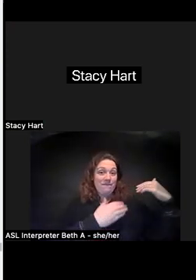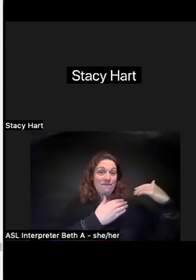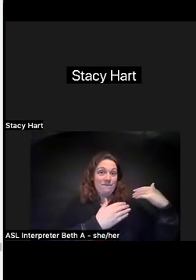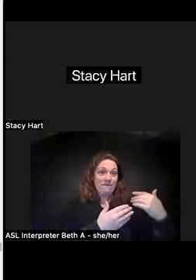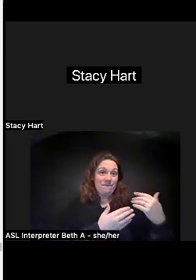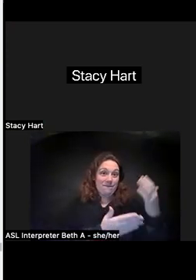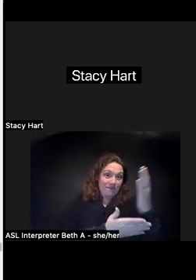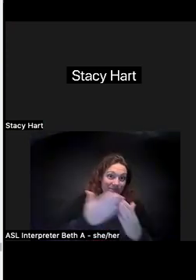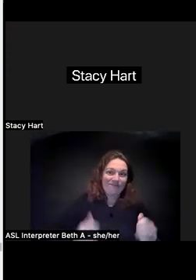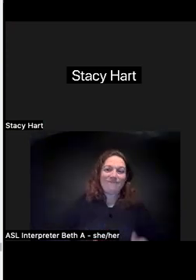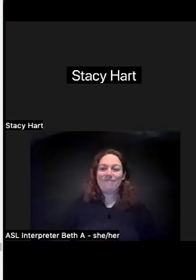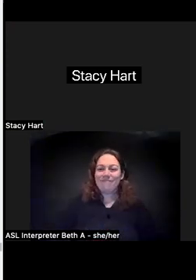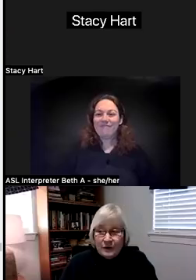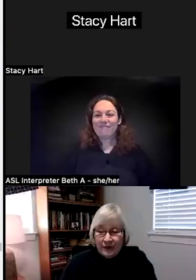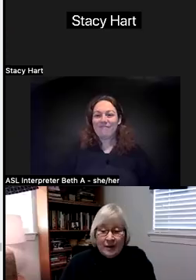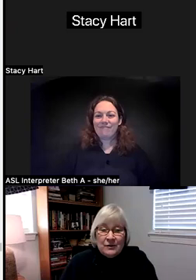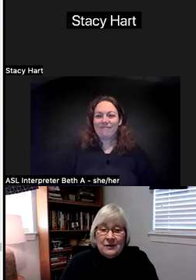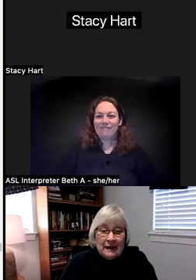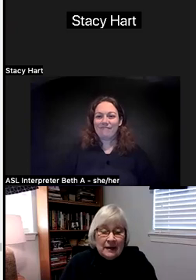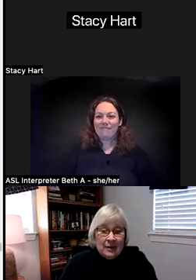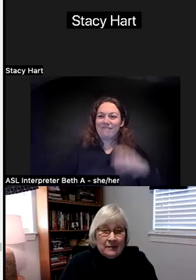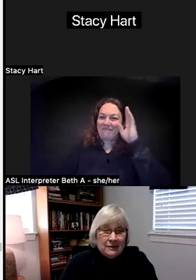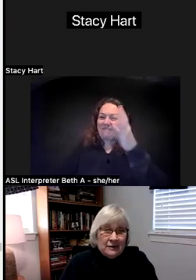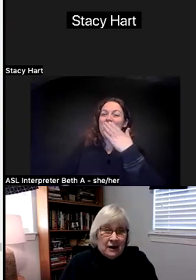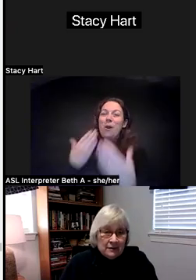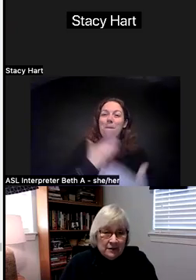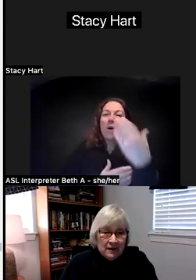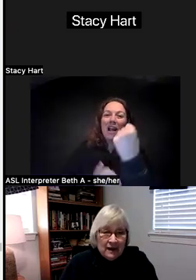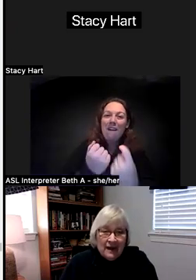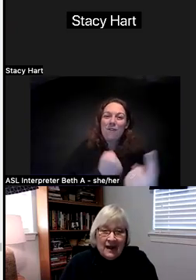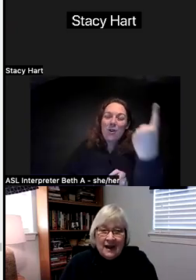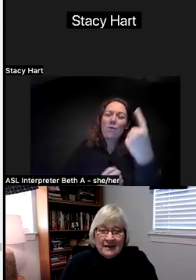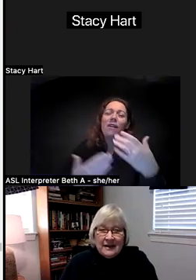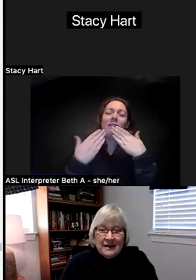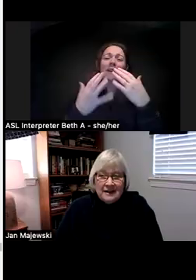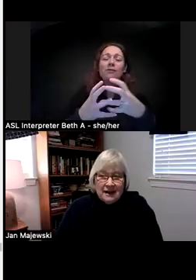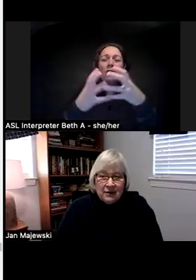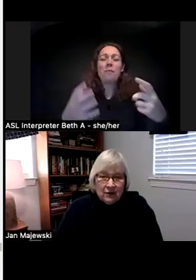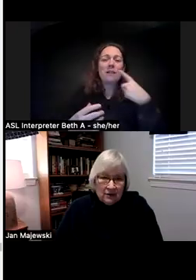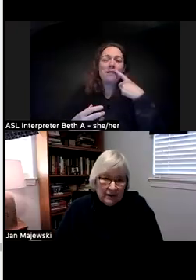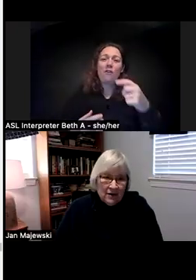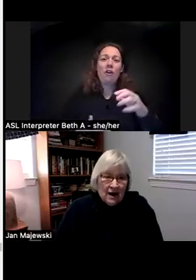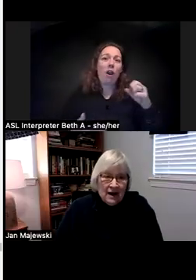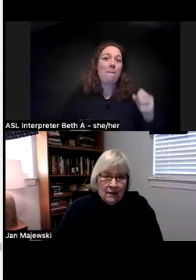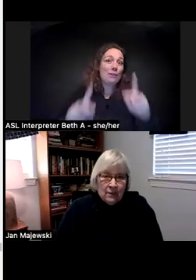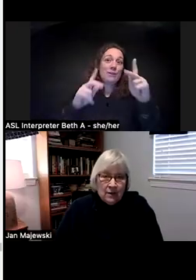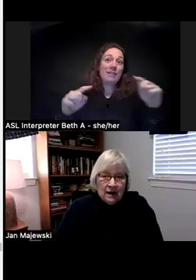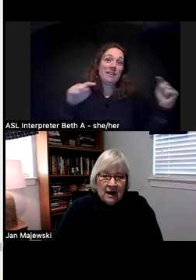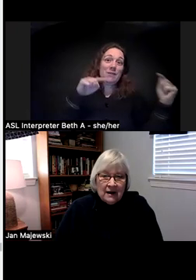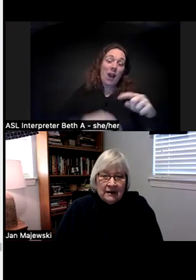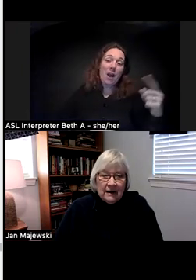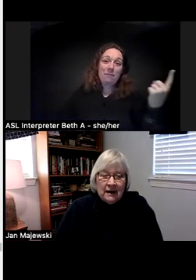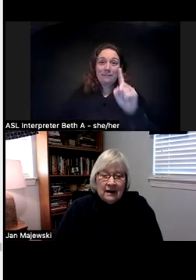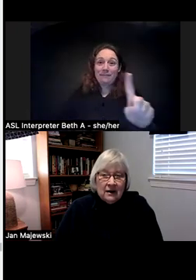Good morning, everyone. Thank you so much for the opportunity to be able to talk with you. As Stacy said earlier, I